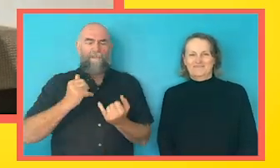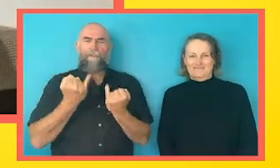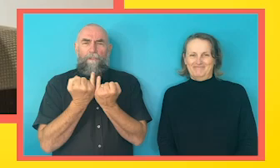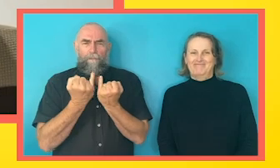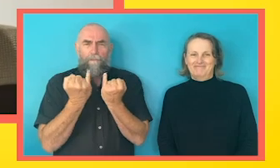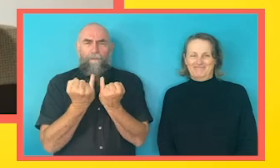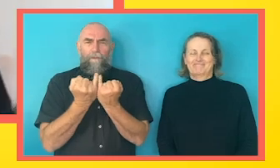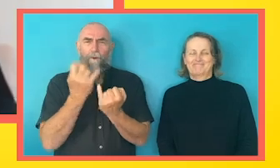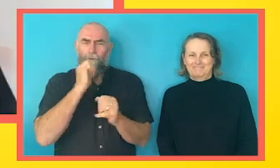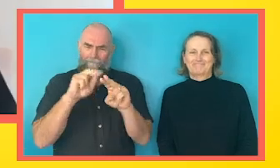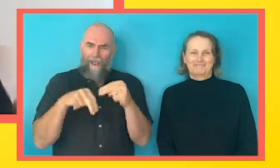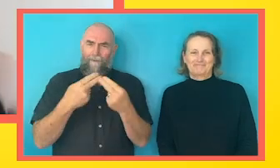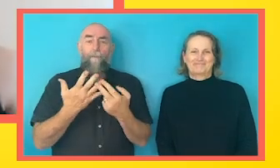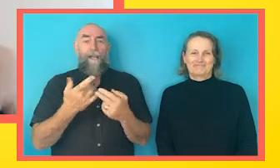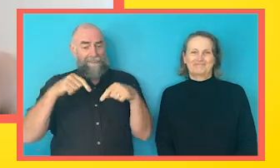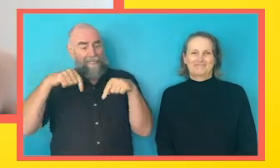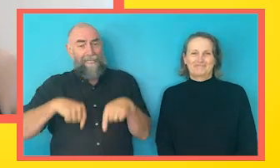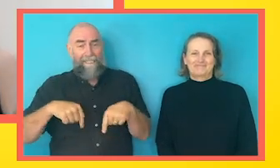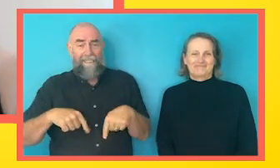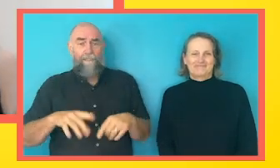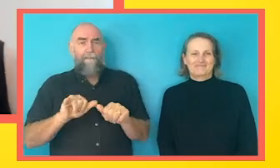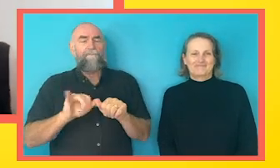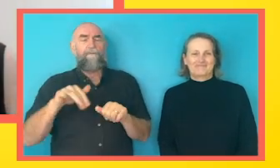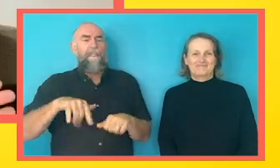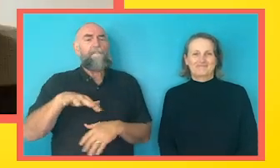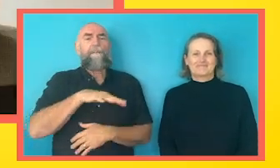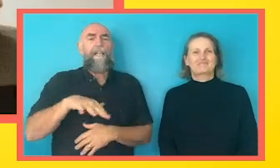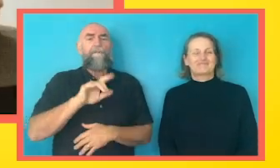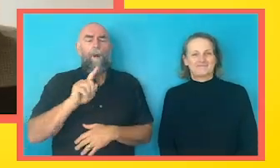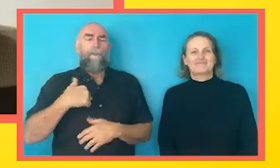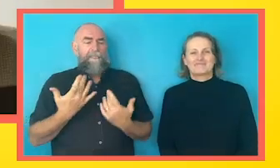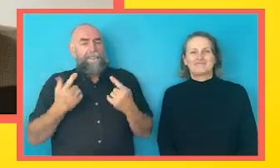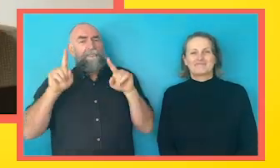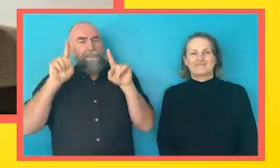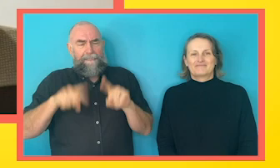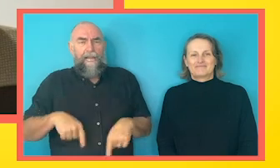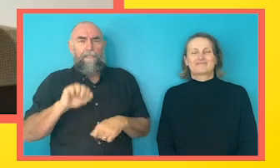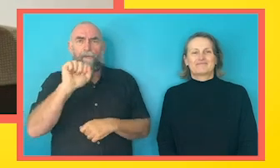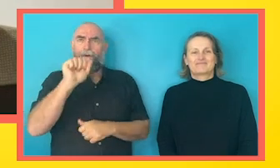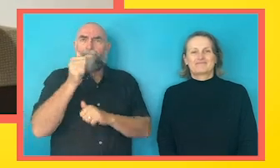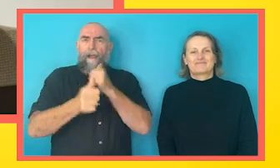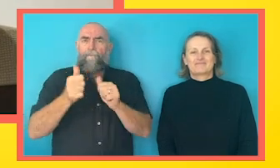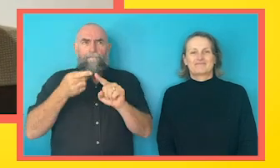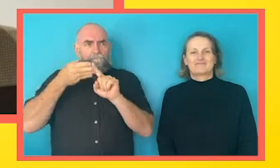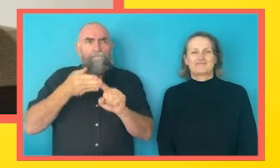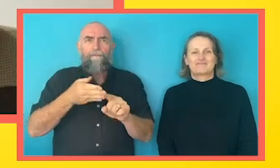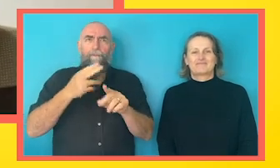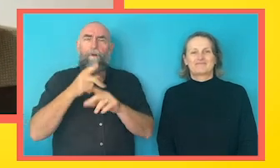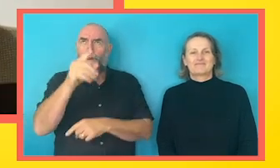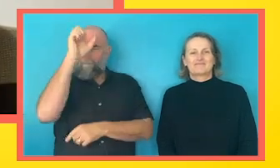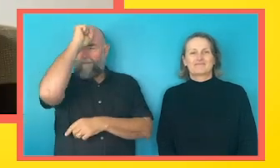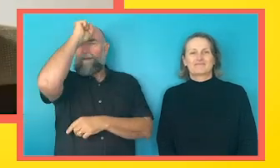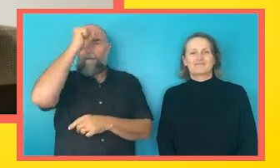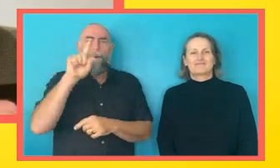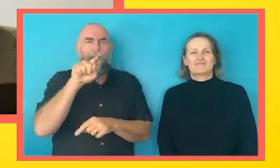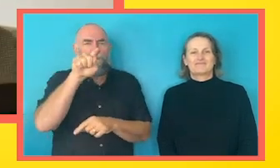your family. Here at You Little Ripper, this is the place that we start off with our You Little Ripper moment, the moment that stood out to us.